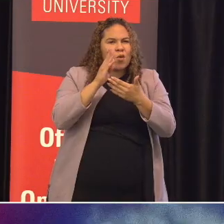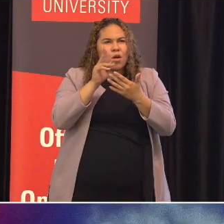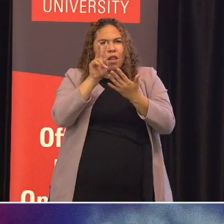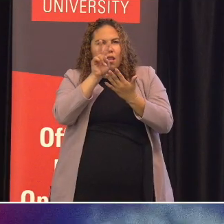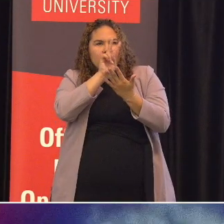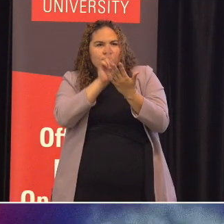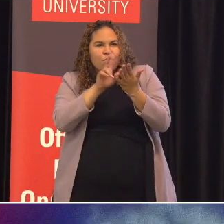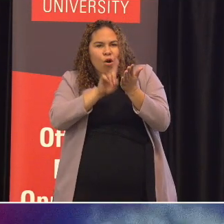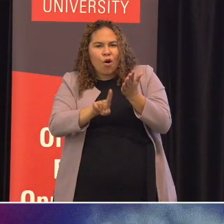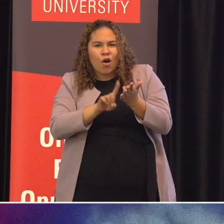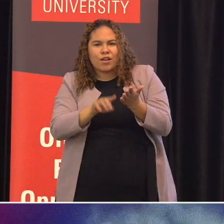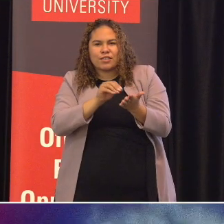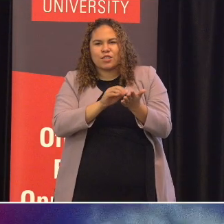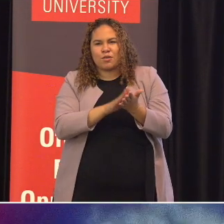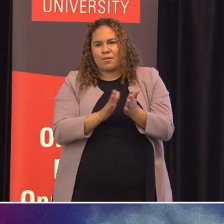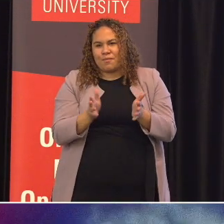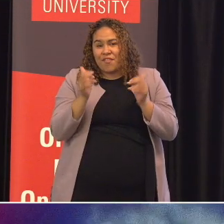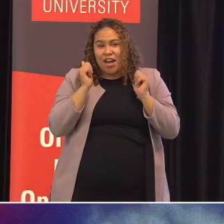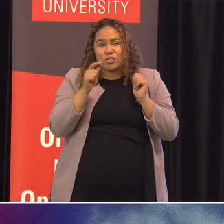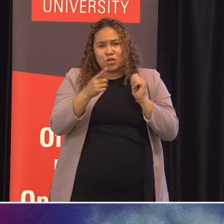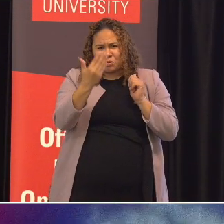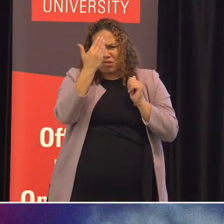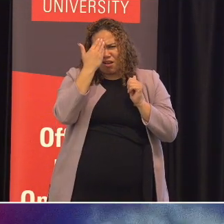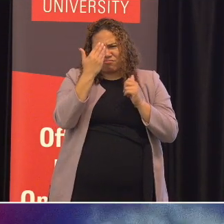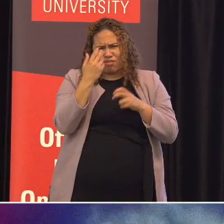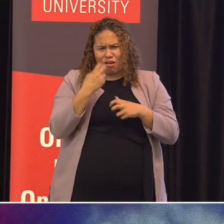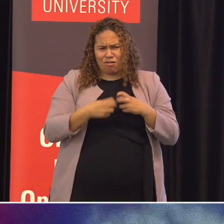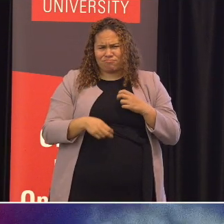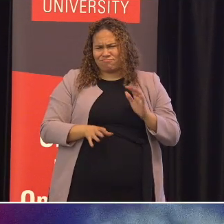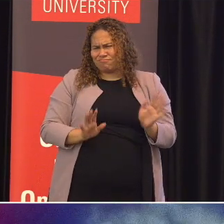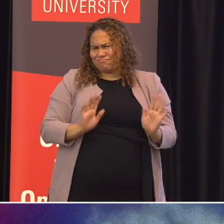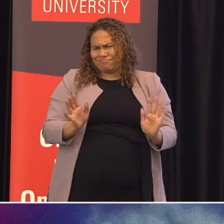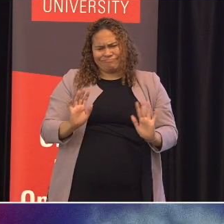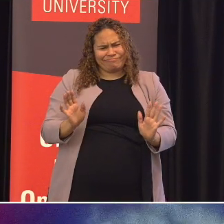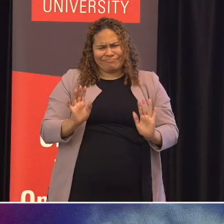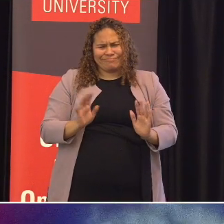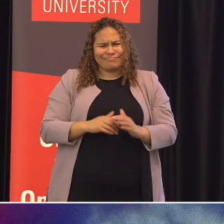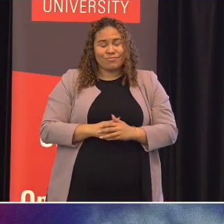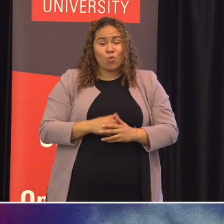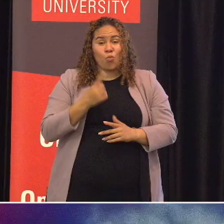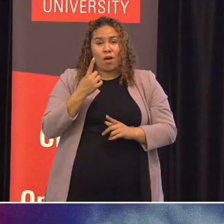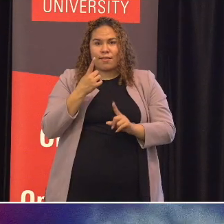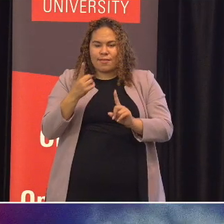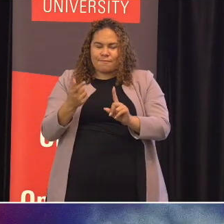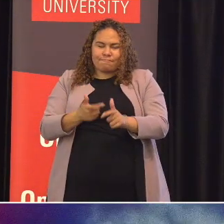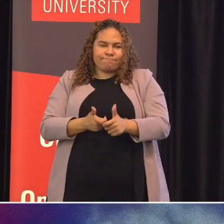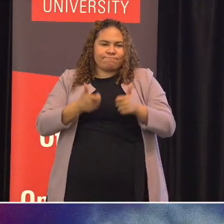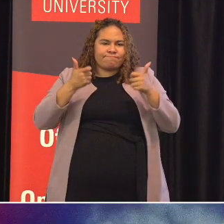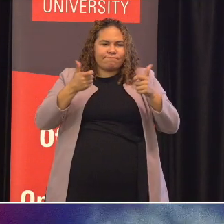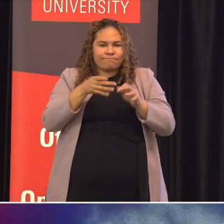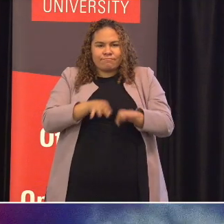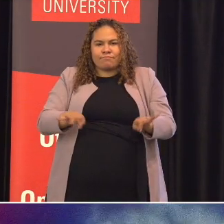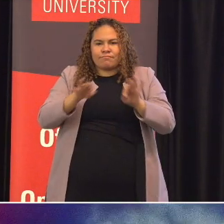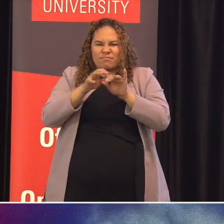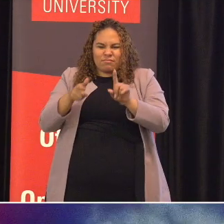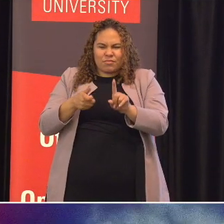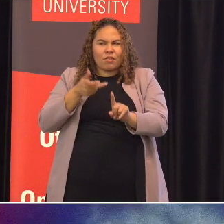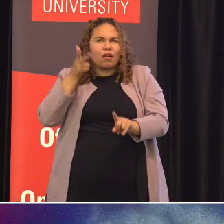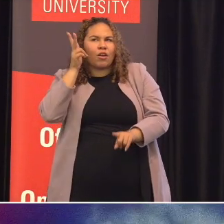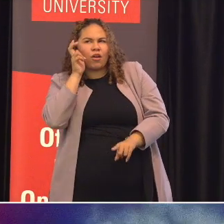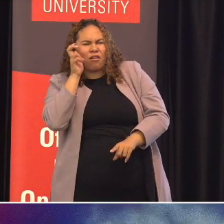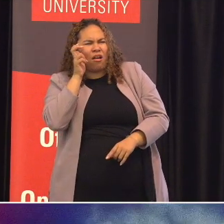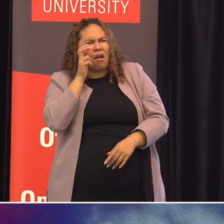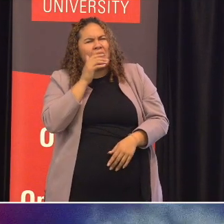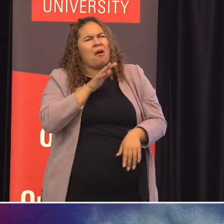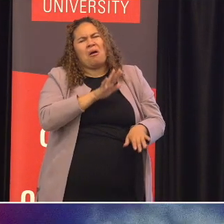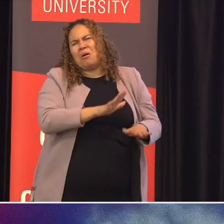So I can show you, this isn't hard. One of the biggest things I've hit is that's too much for me, it's